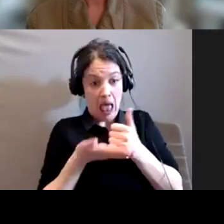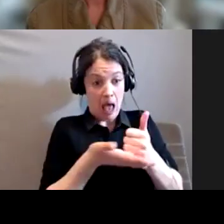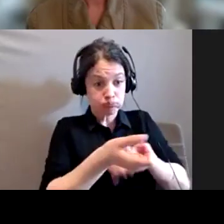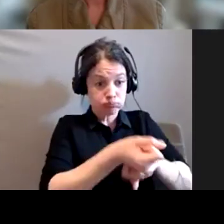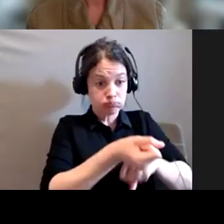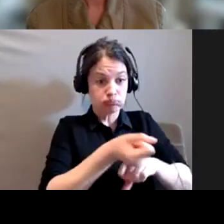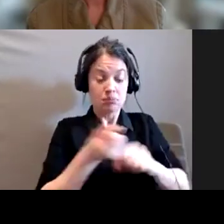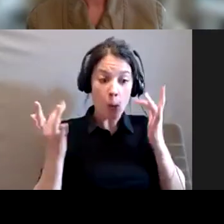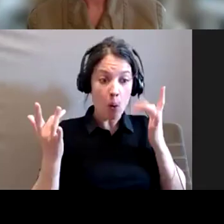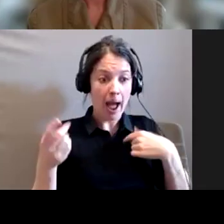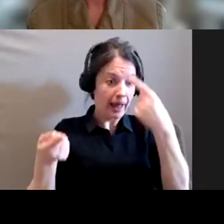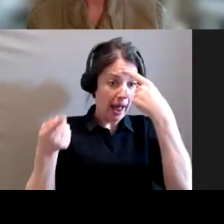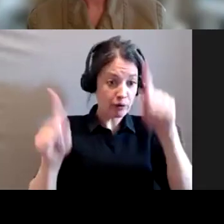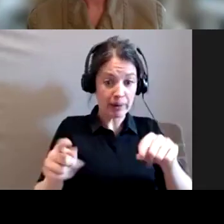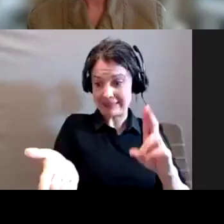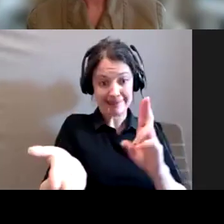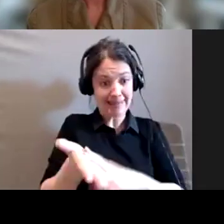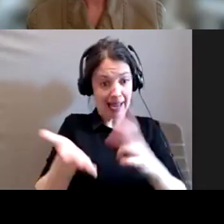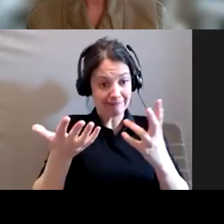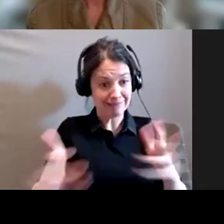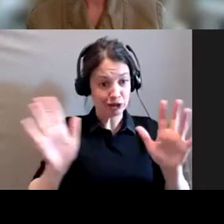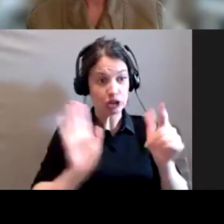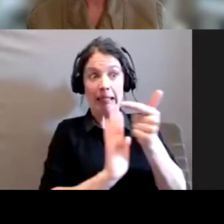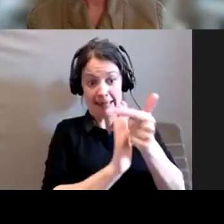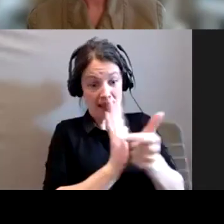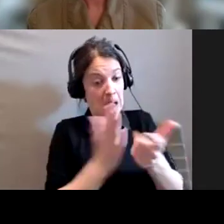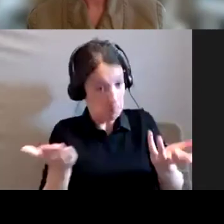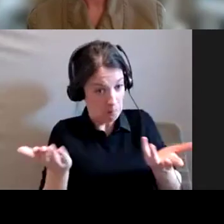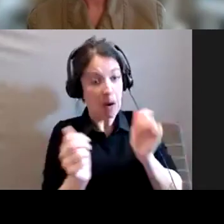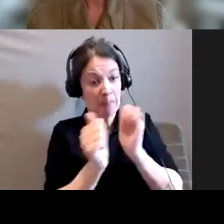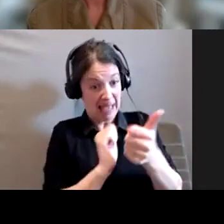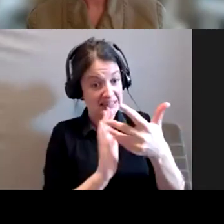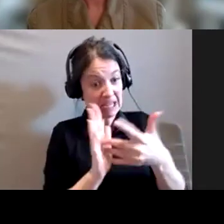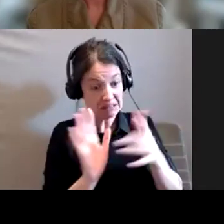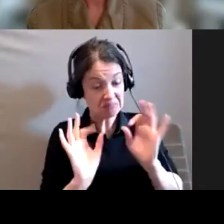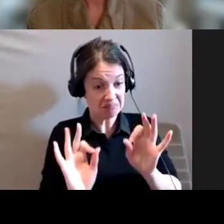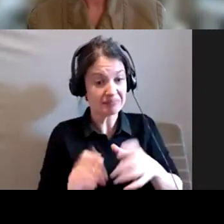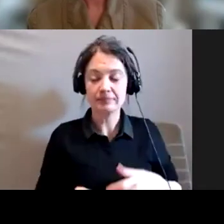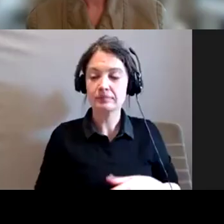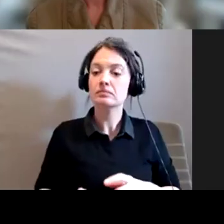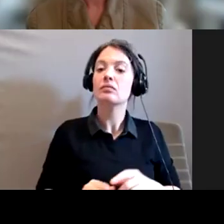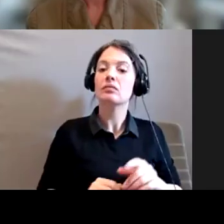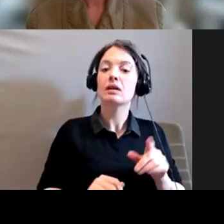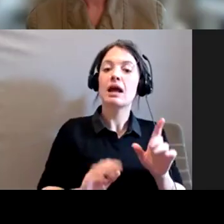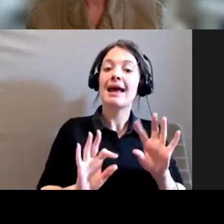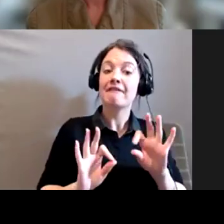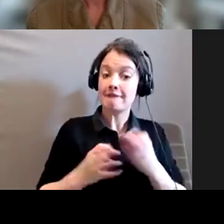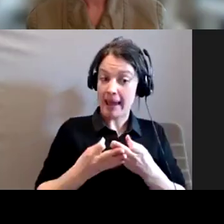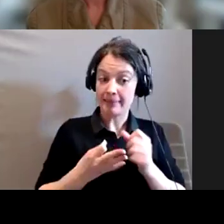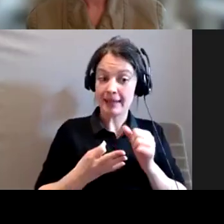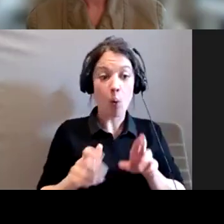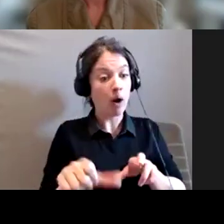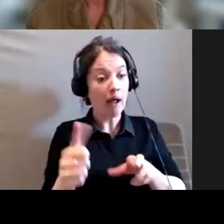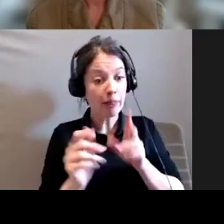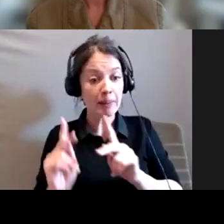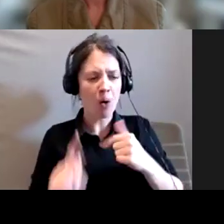legal document in place. Family members or others may represent themselves as helping, simply